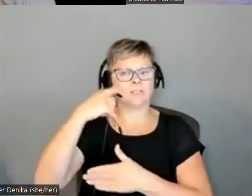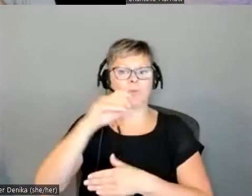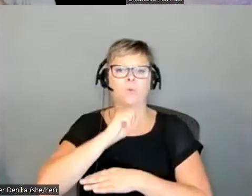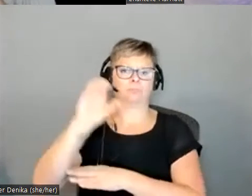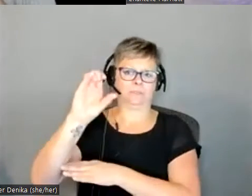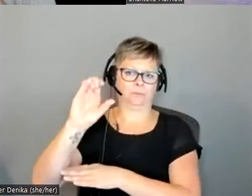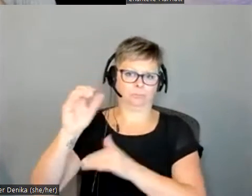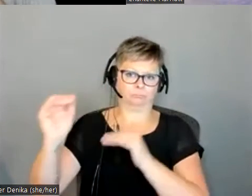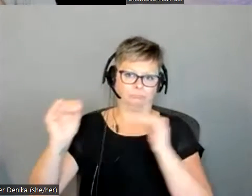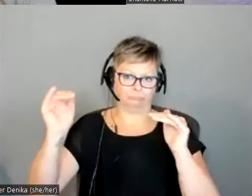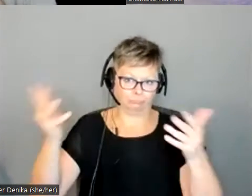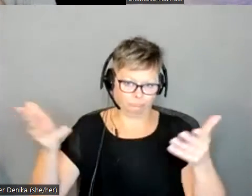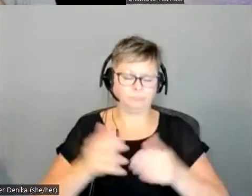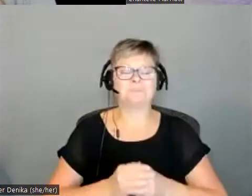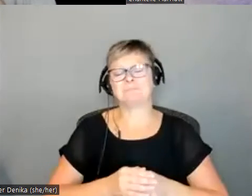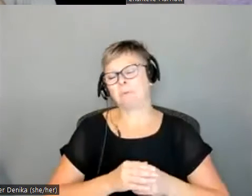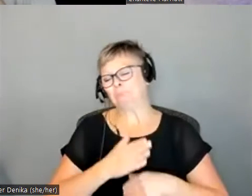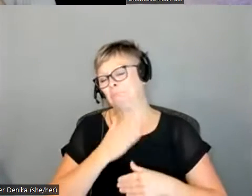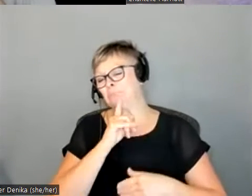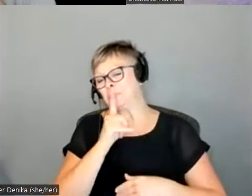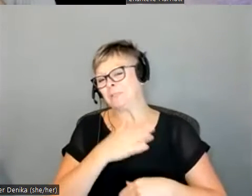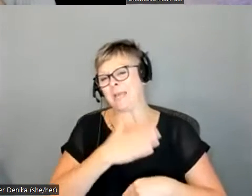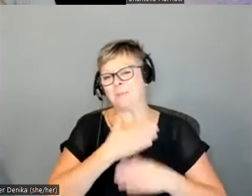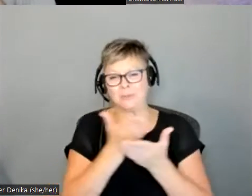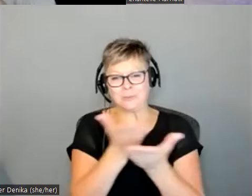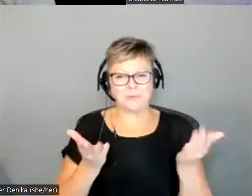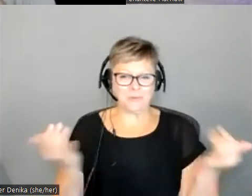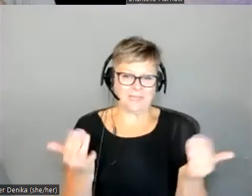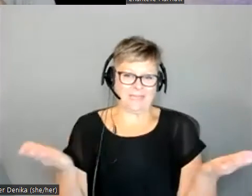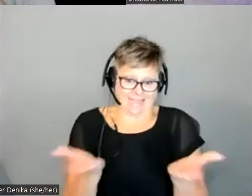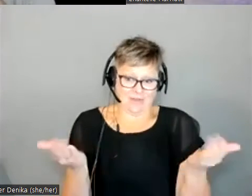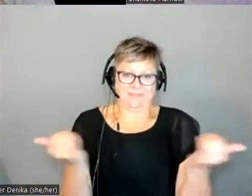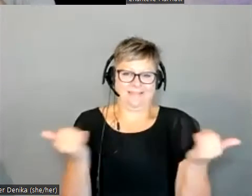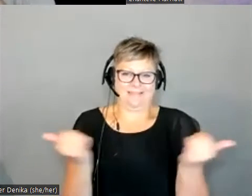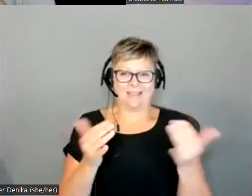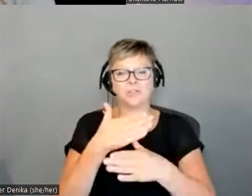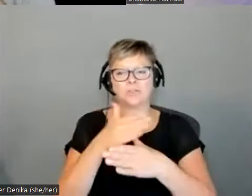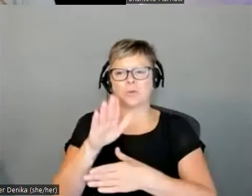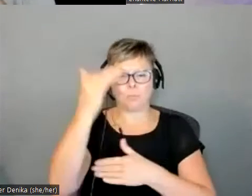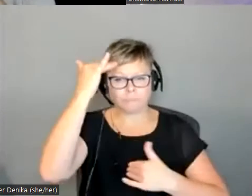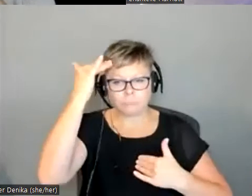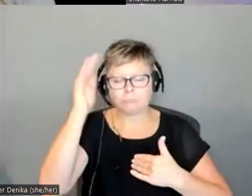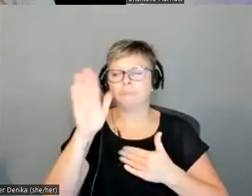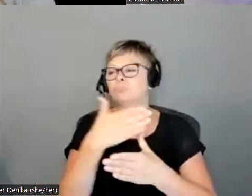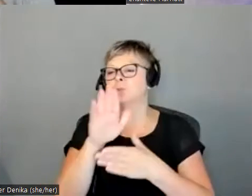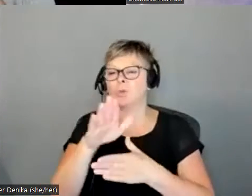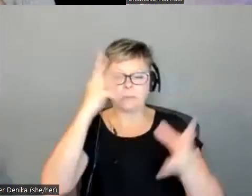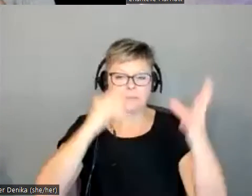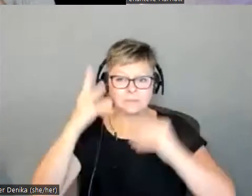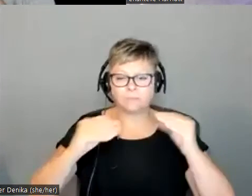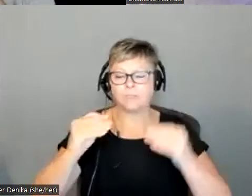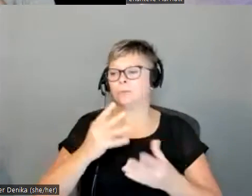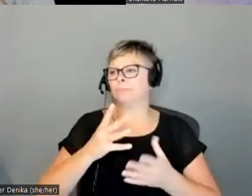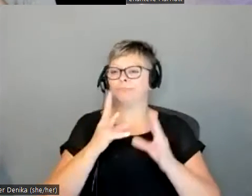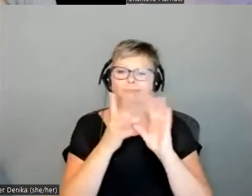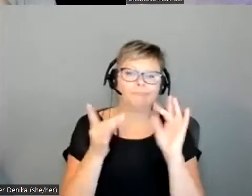are pleased that you're joining us today and to share your knowledge and experiences as older